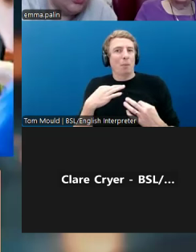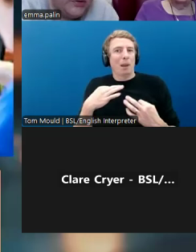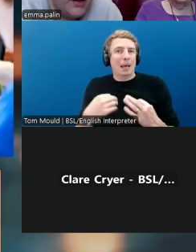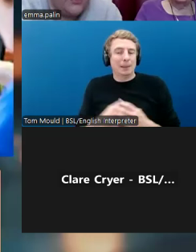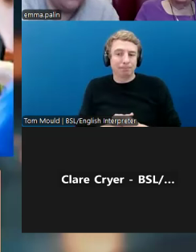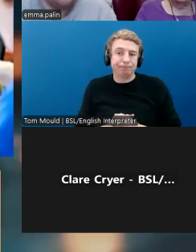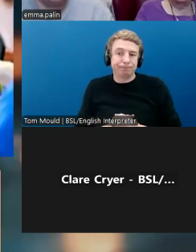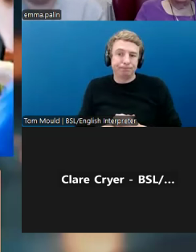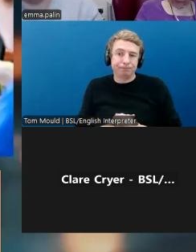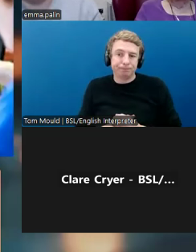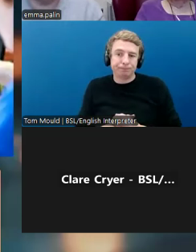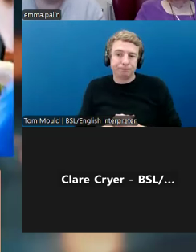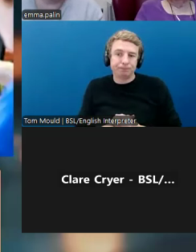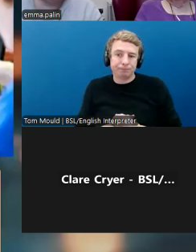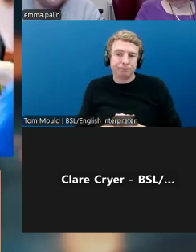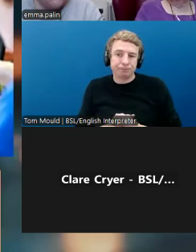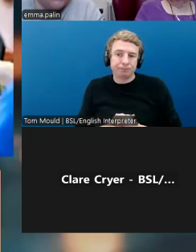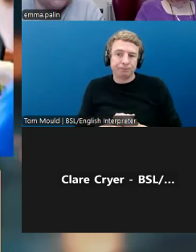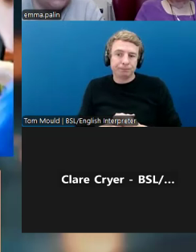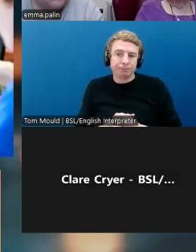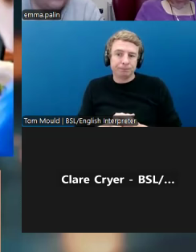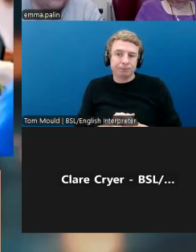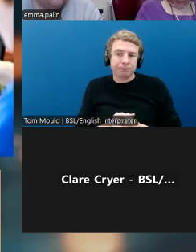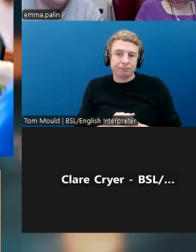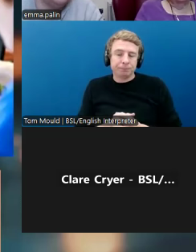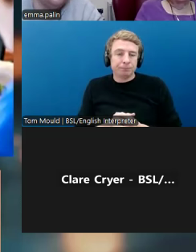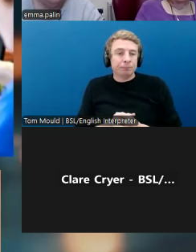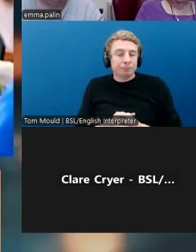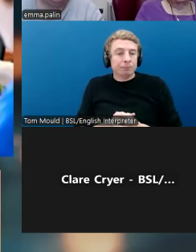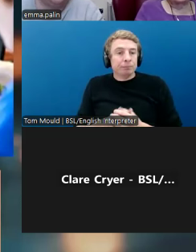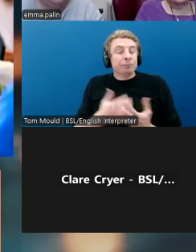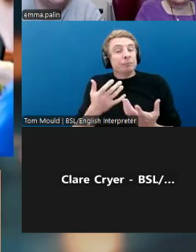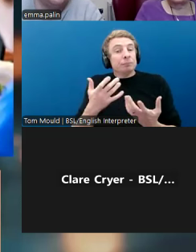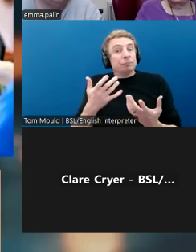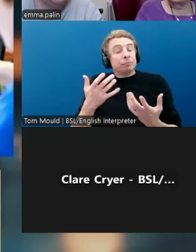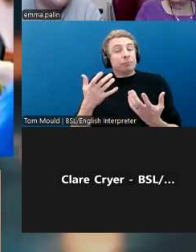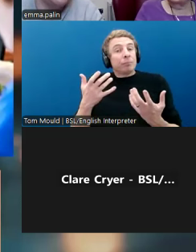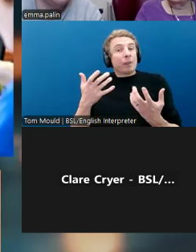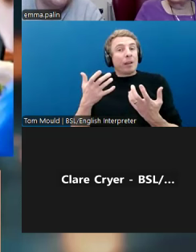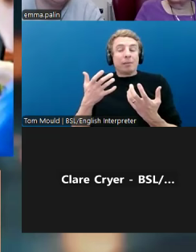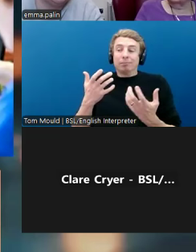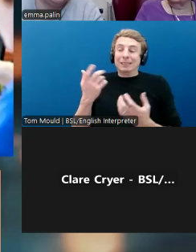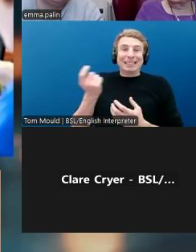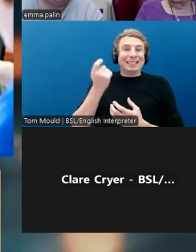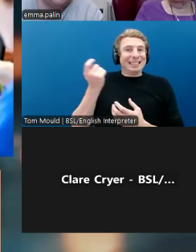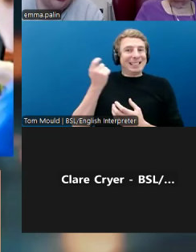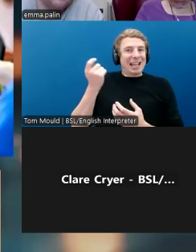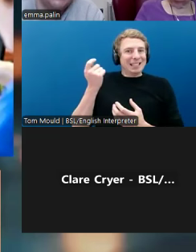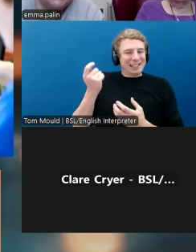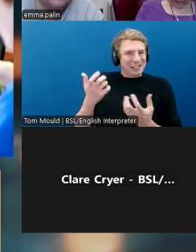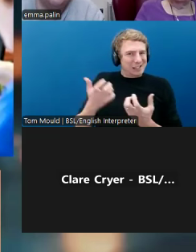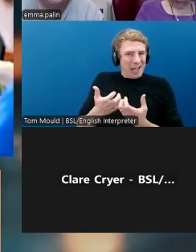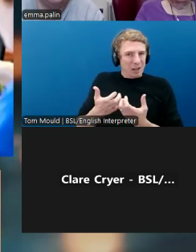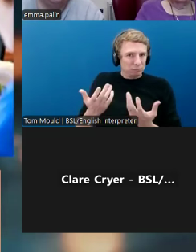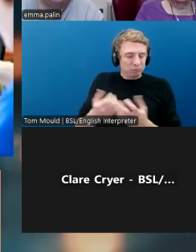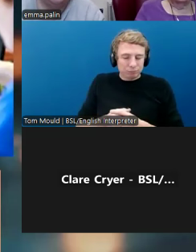So some of the critical success factors were working with the nationally acclaimed